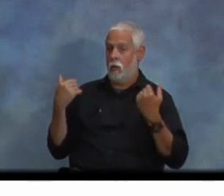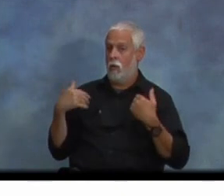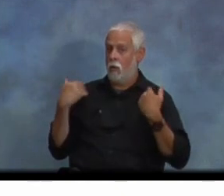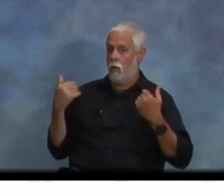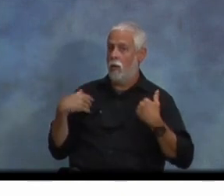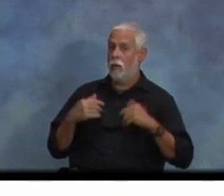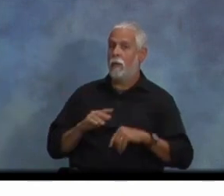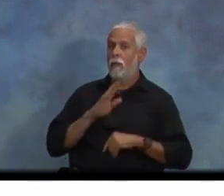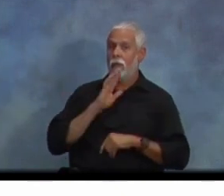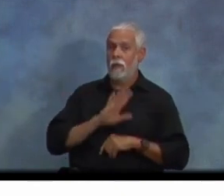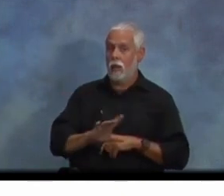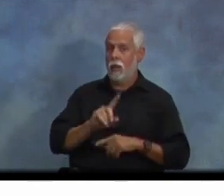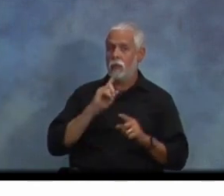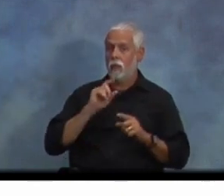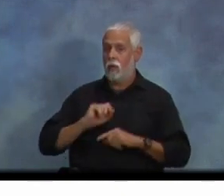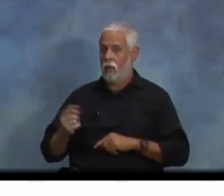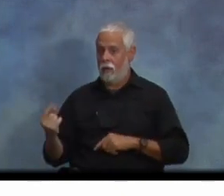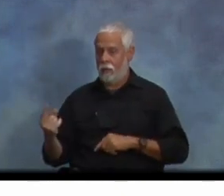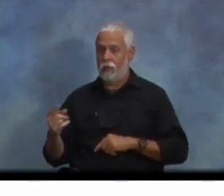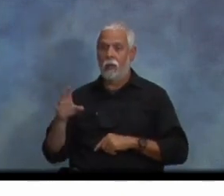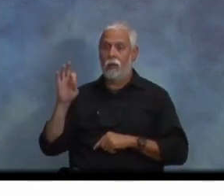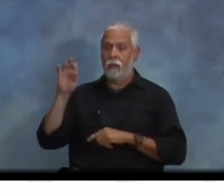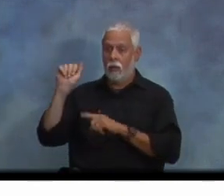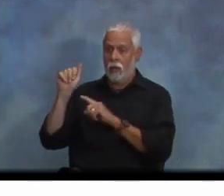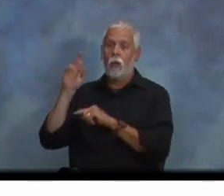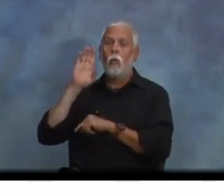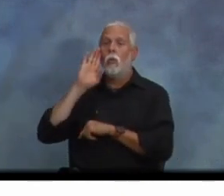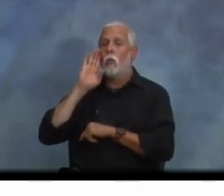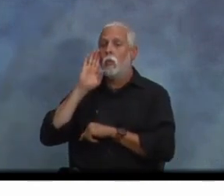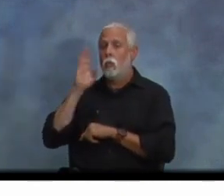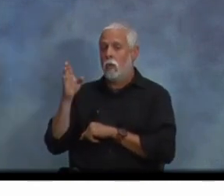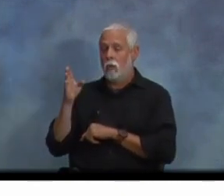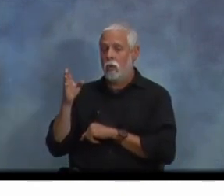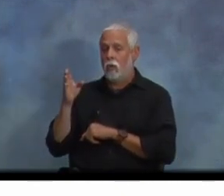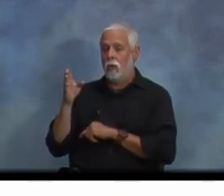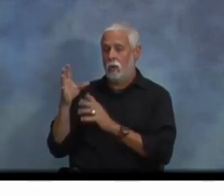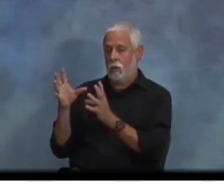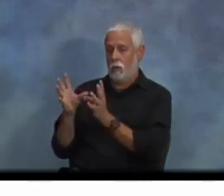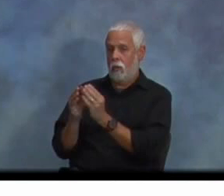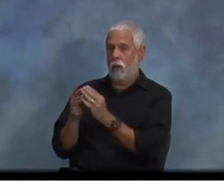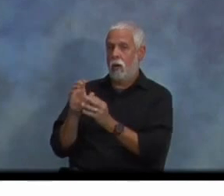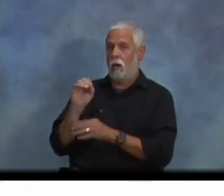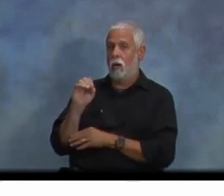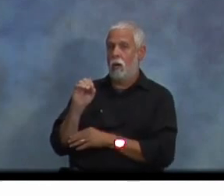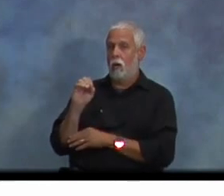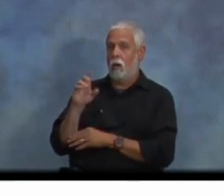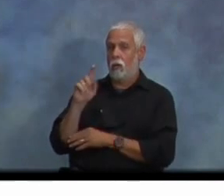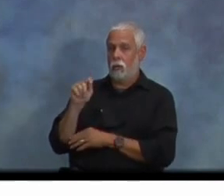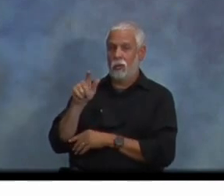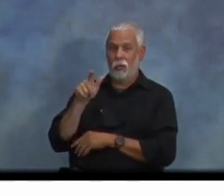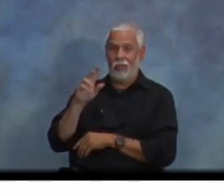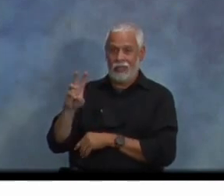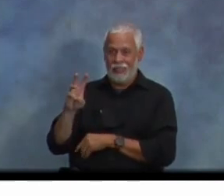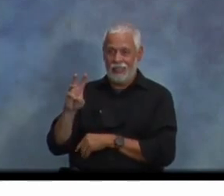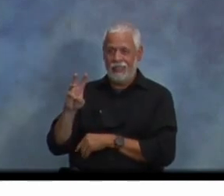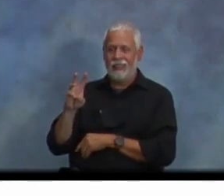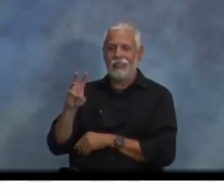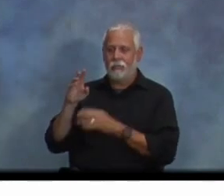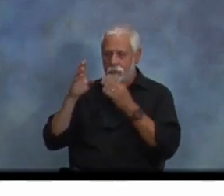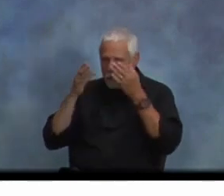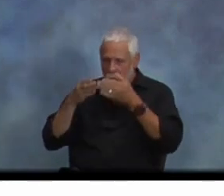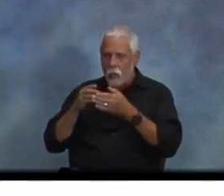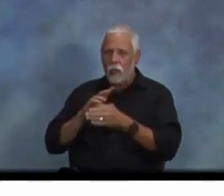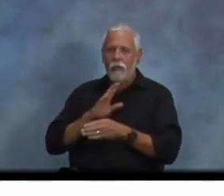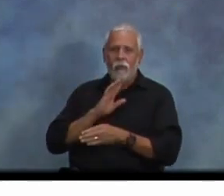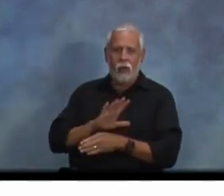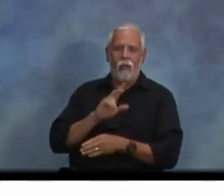children, 5 to 11. The FDA is scheduled to meet on October 26th and has the younger children,